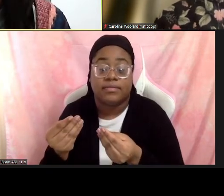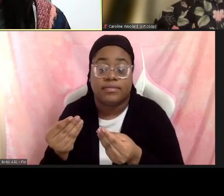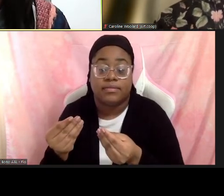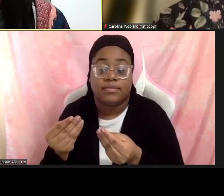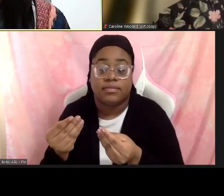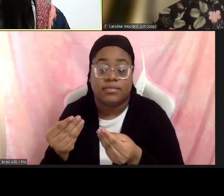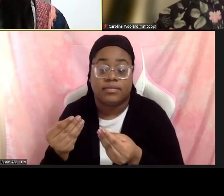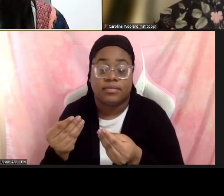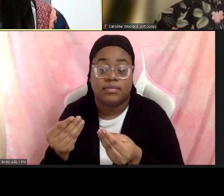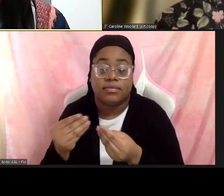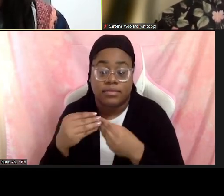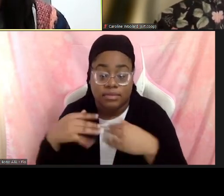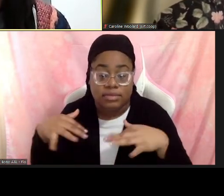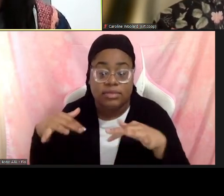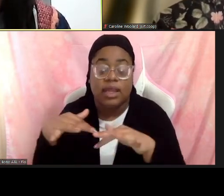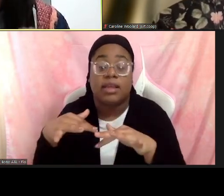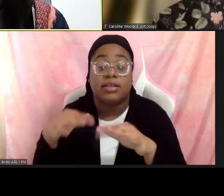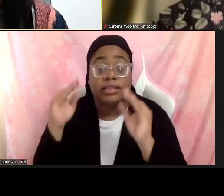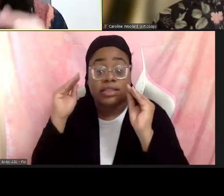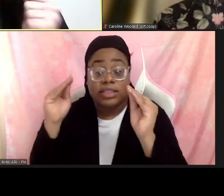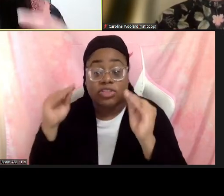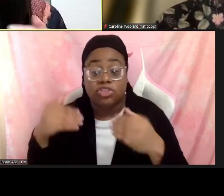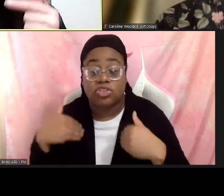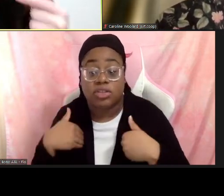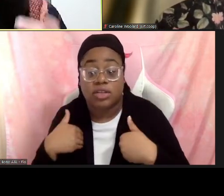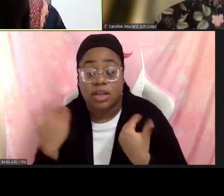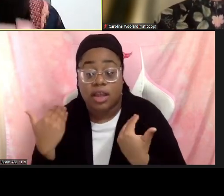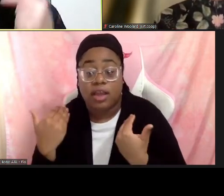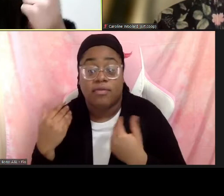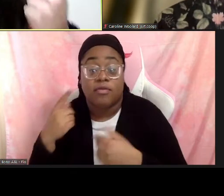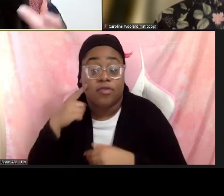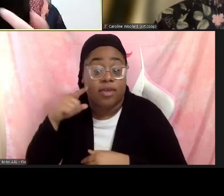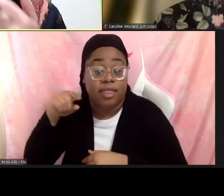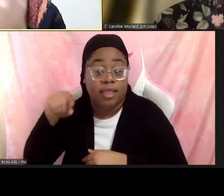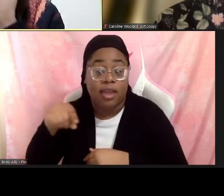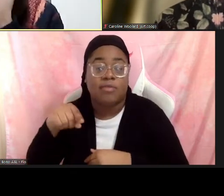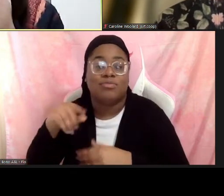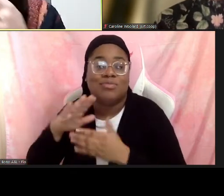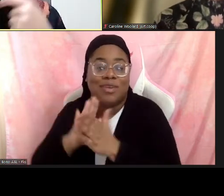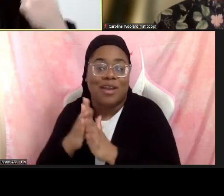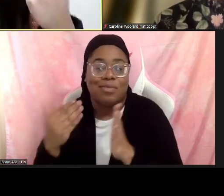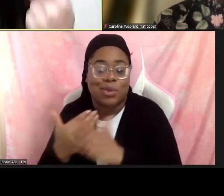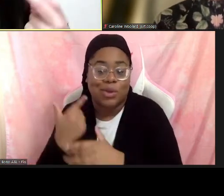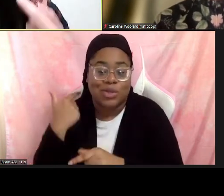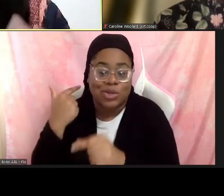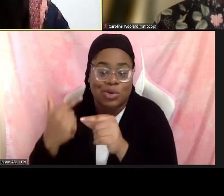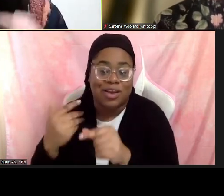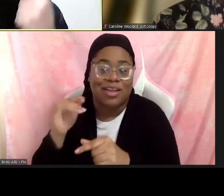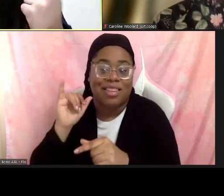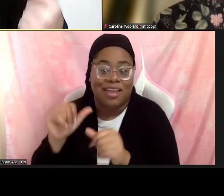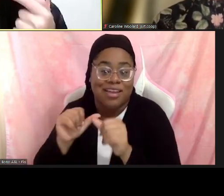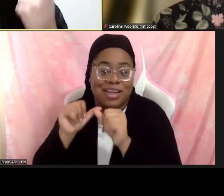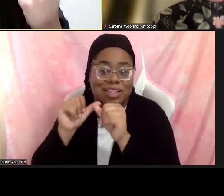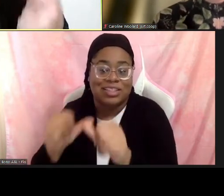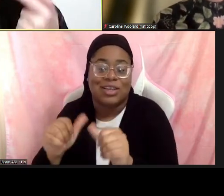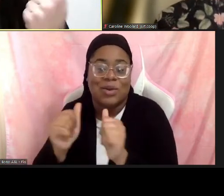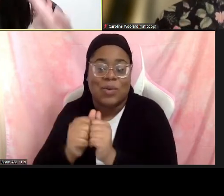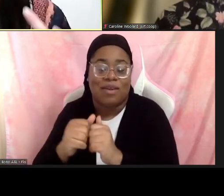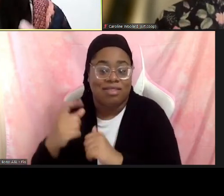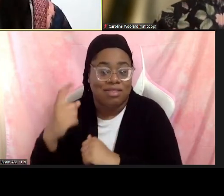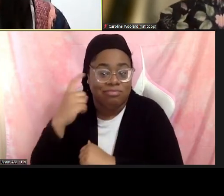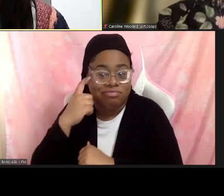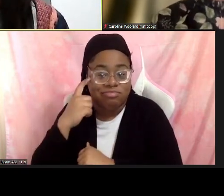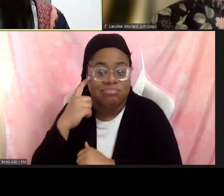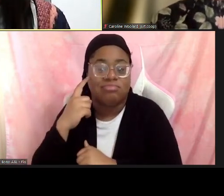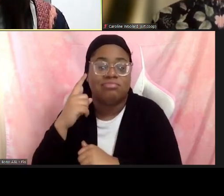giving space and teaching youngsters in order for them to become the new generations that can continue with that social